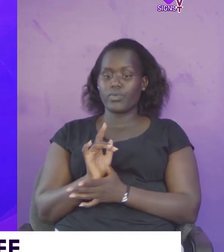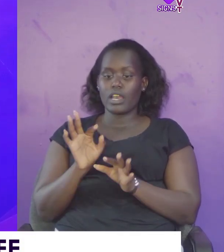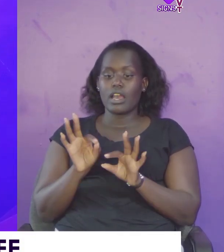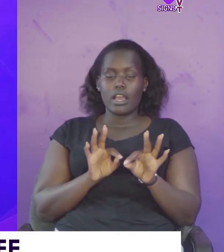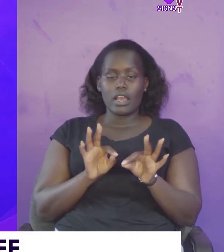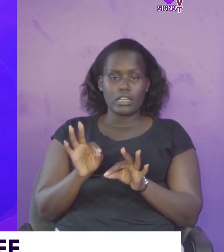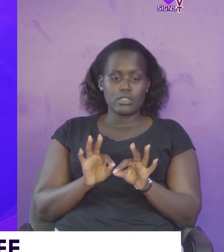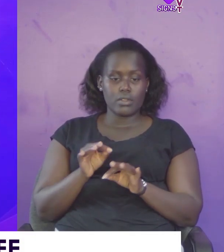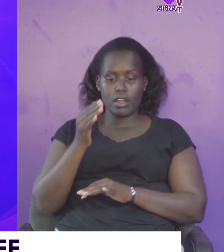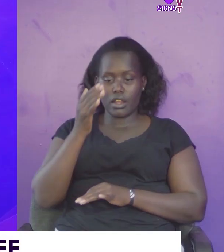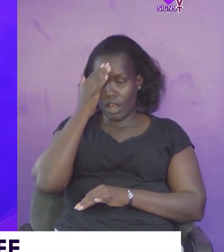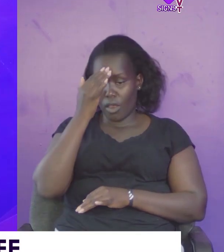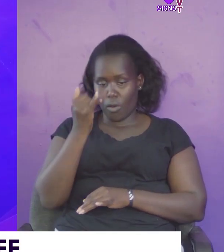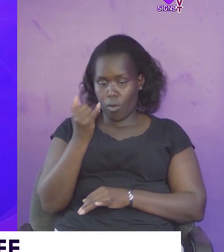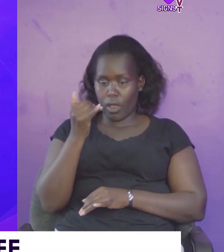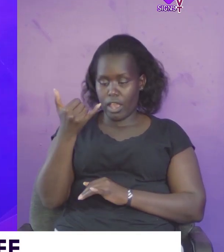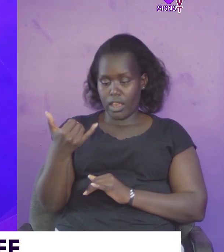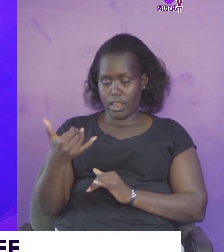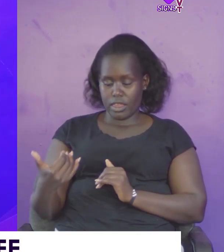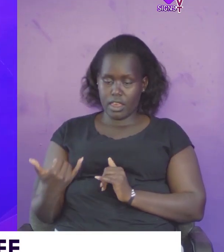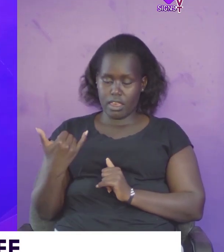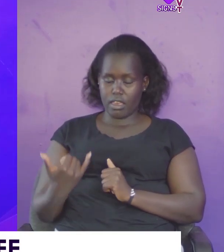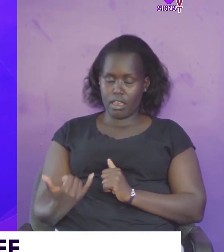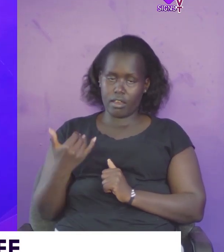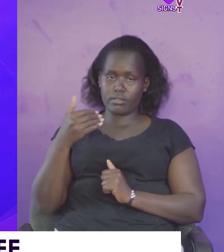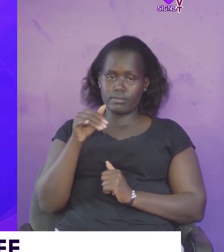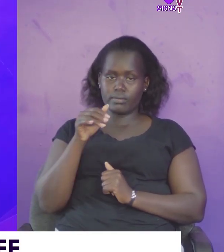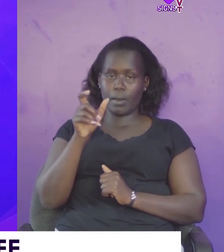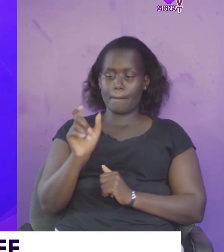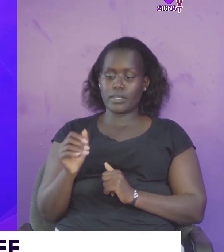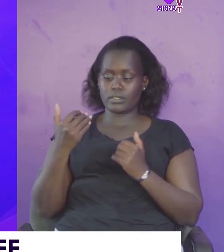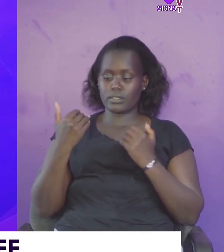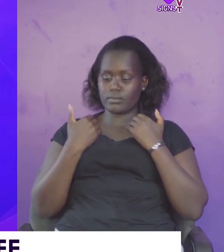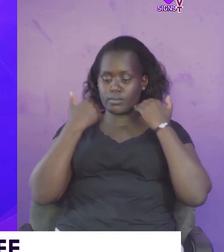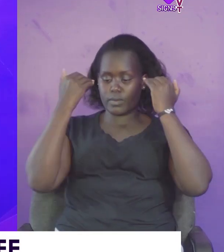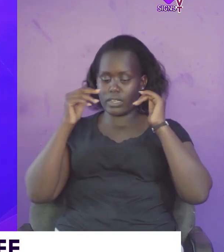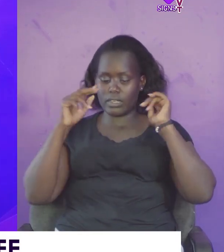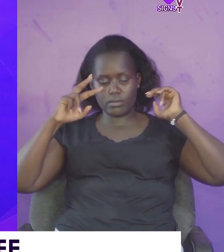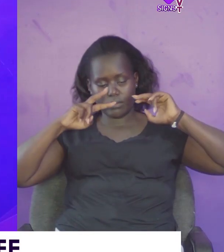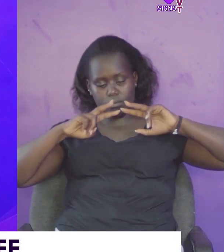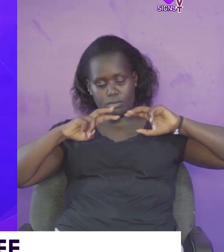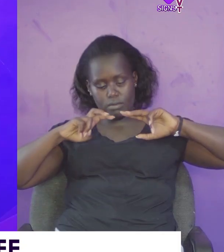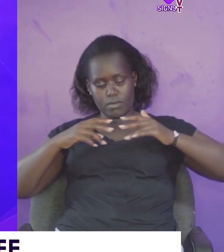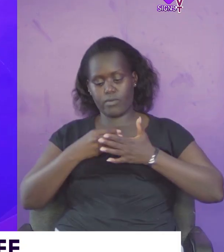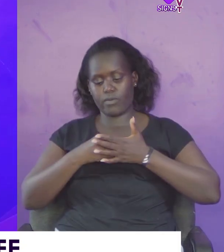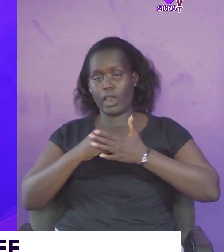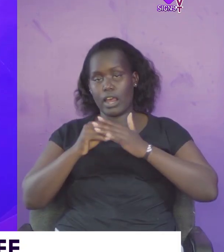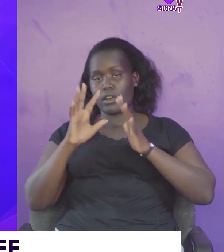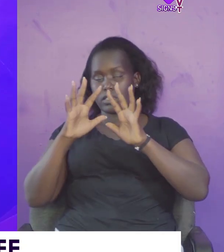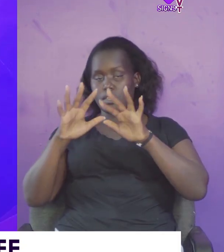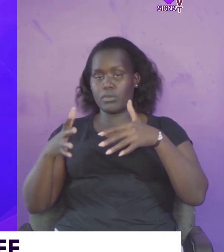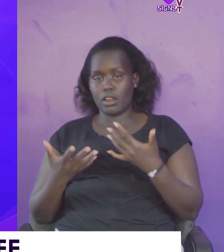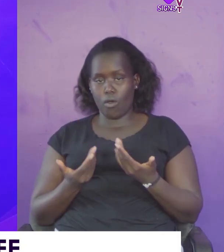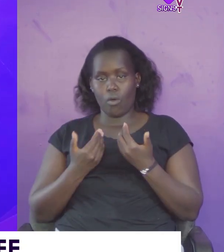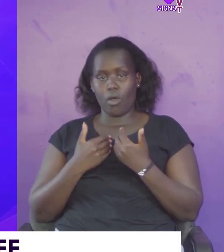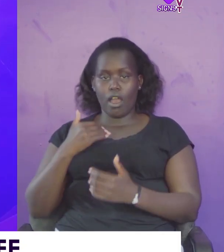explain why the young person right now is stressed, looking for money? How will I celebrate? We're having